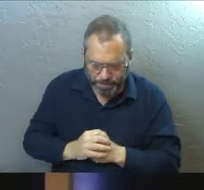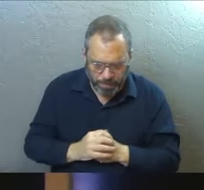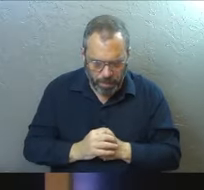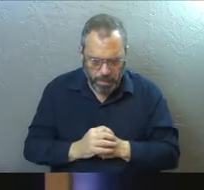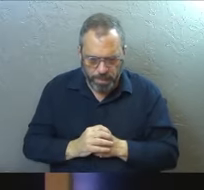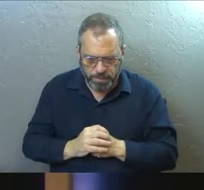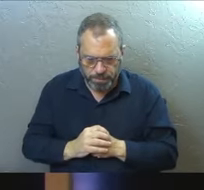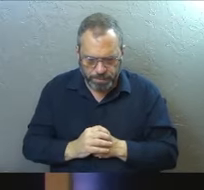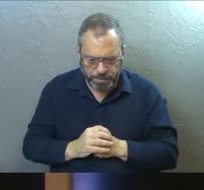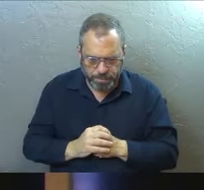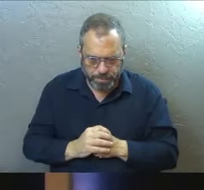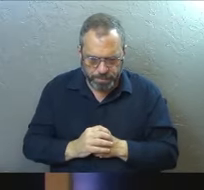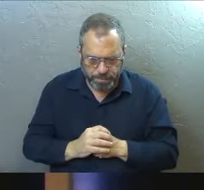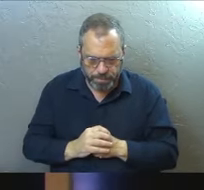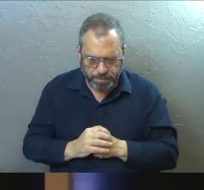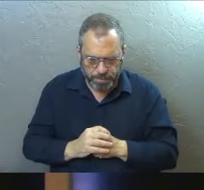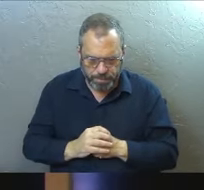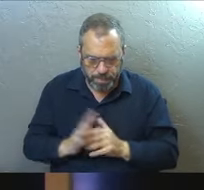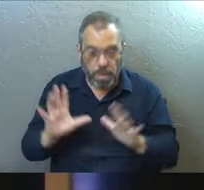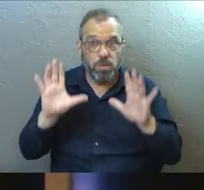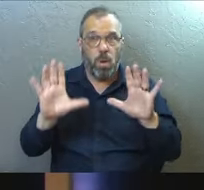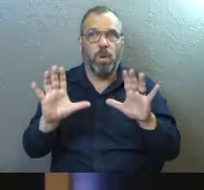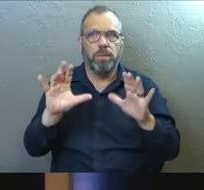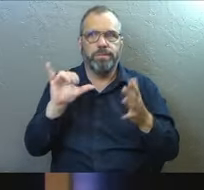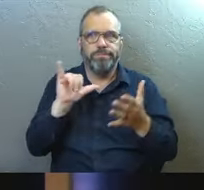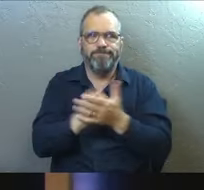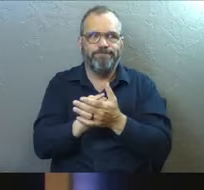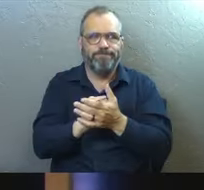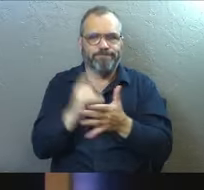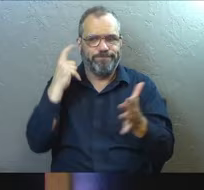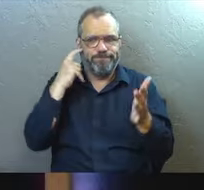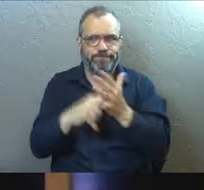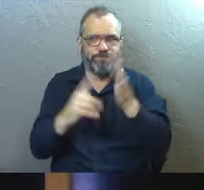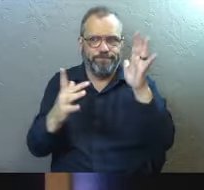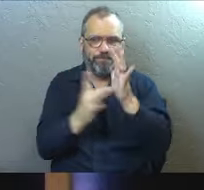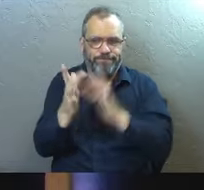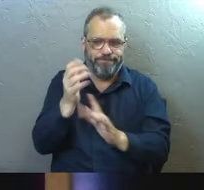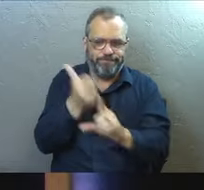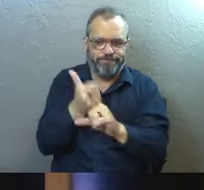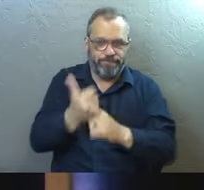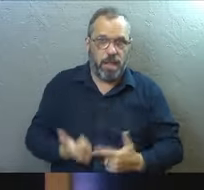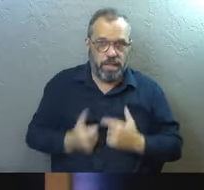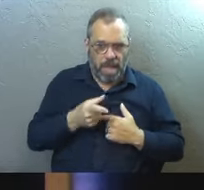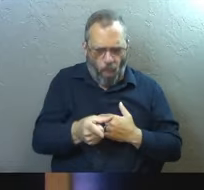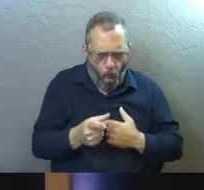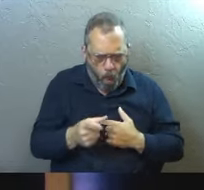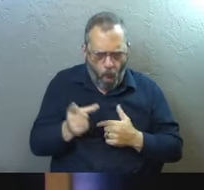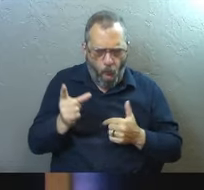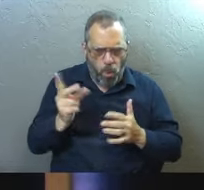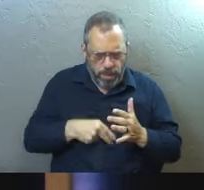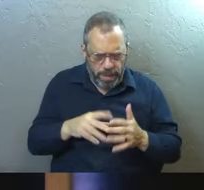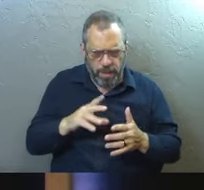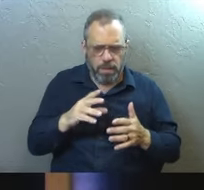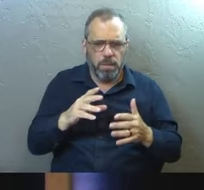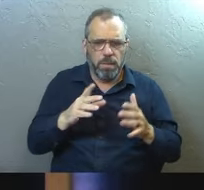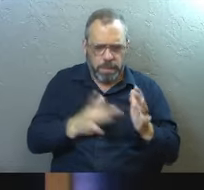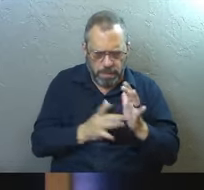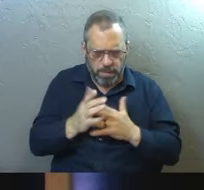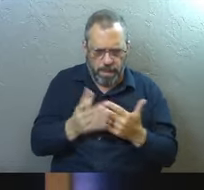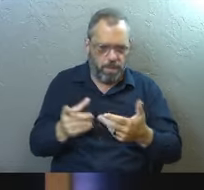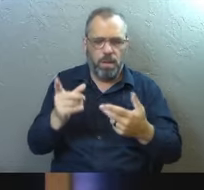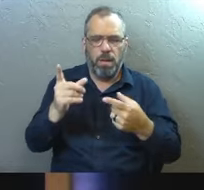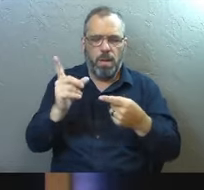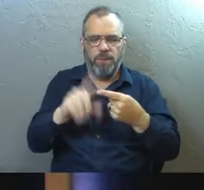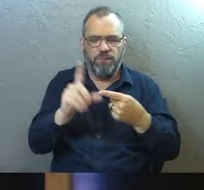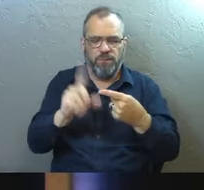to build relationship and build trust. And these are things we see in Jesus' own life as he was walking and living here on earth. The